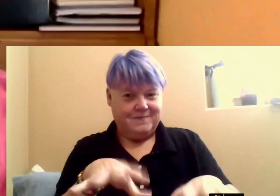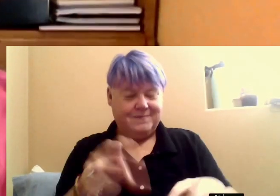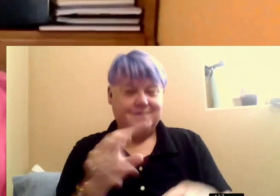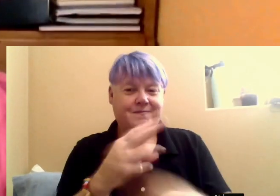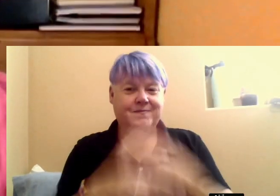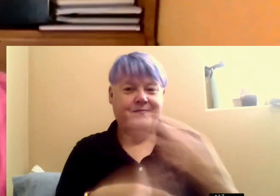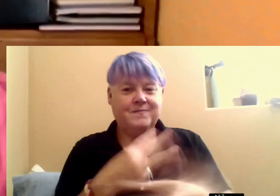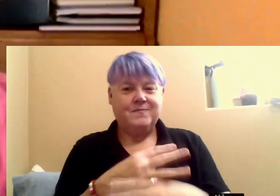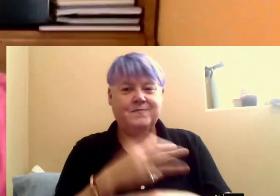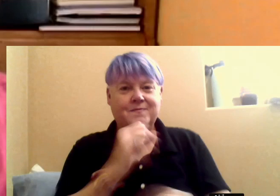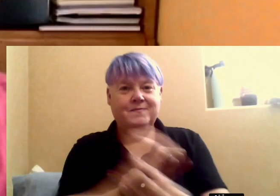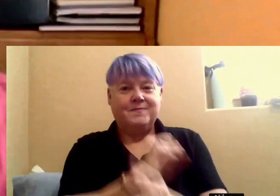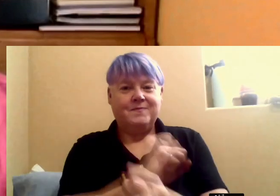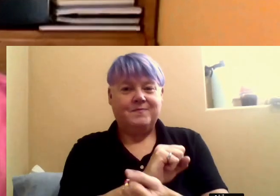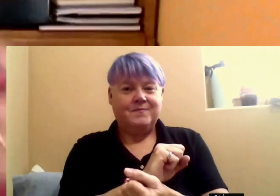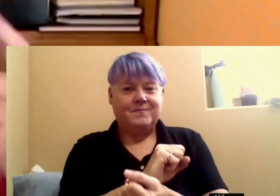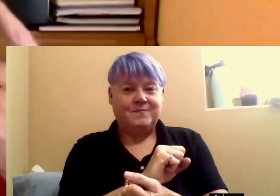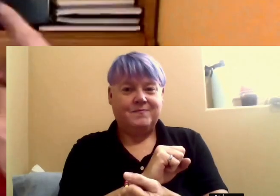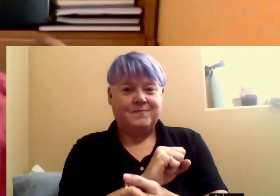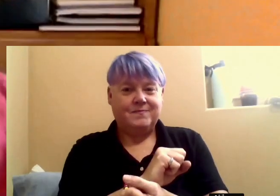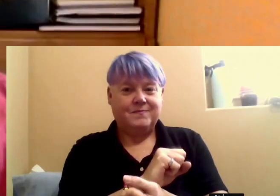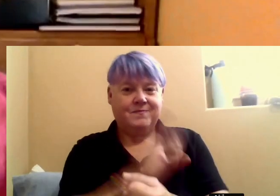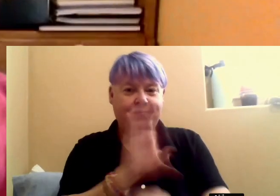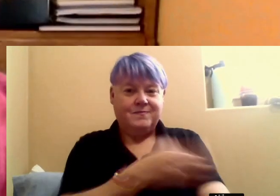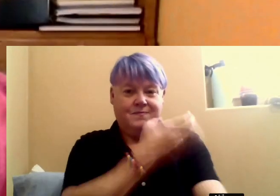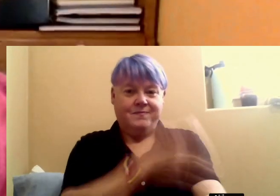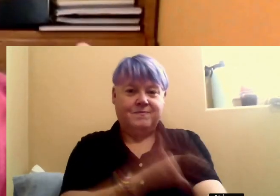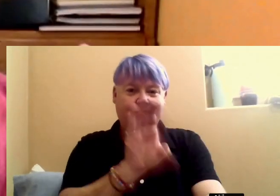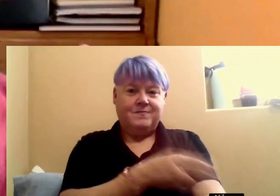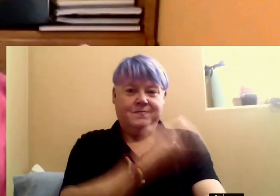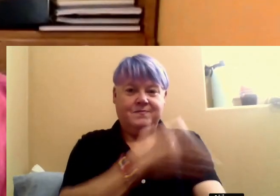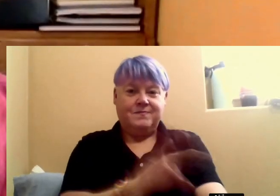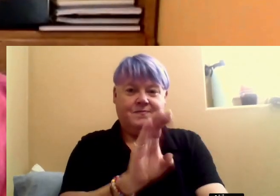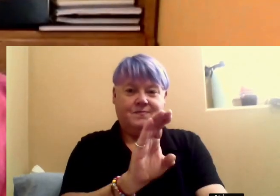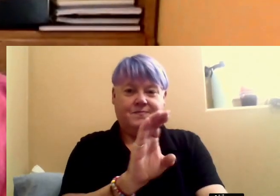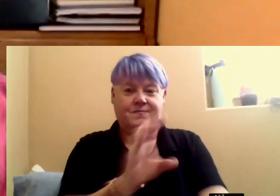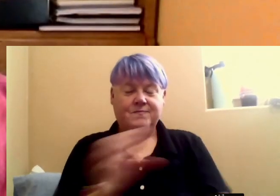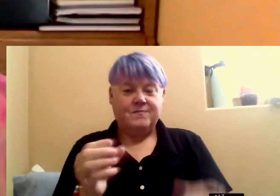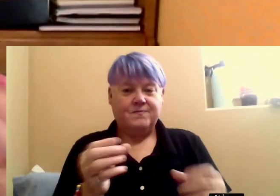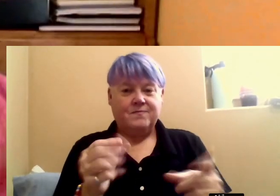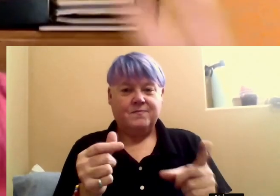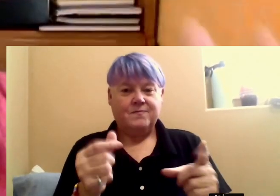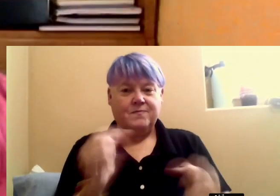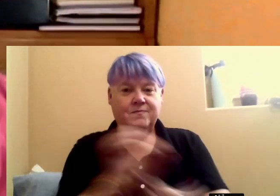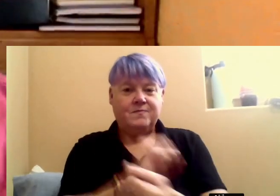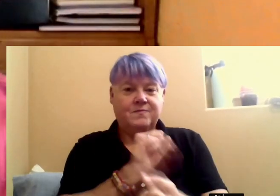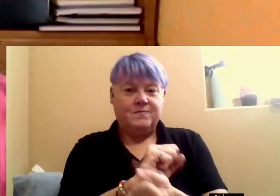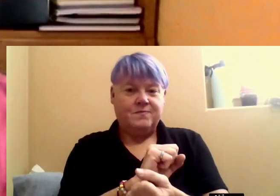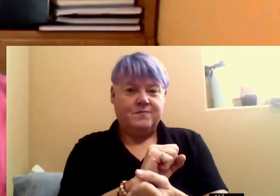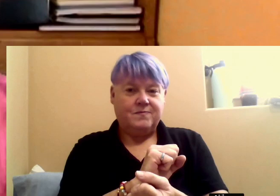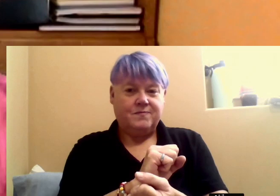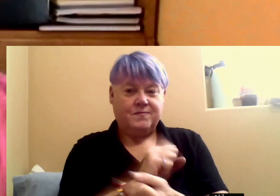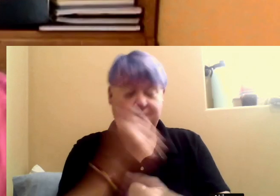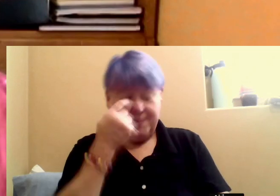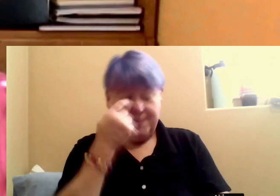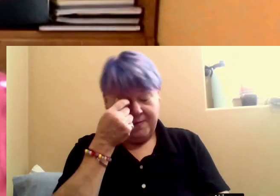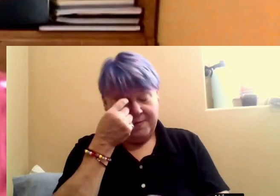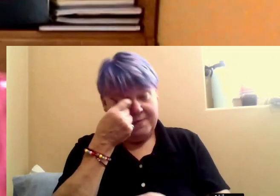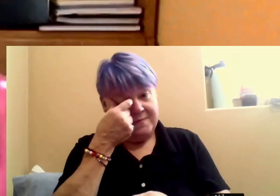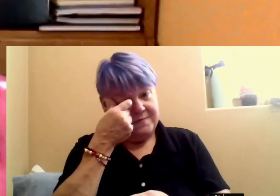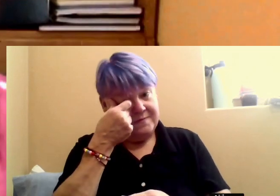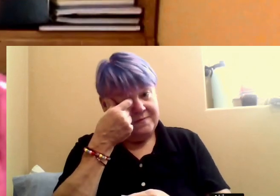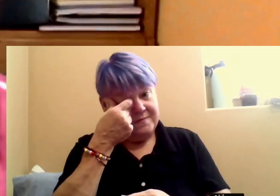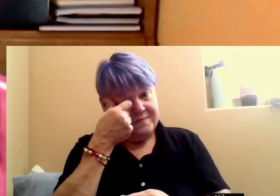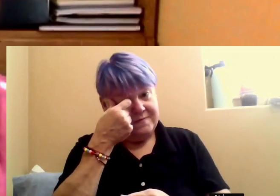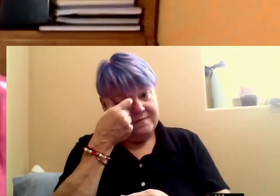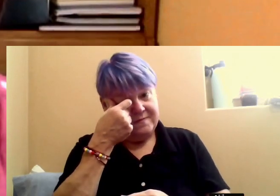And I'm working on some choral works. I've been working with a composer for the last couple of years, and we've had a couple of pieces come out, and we're working on some